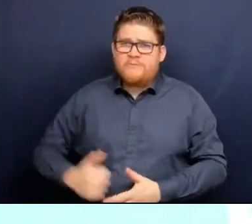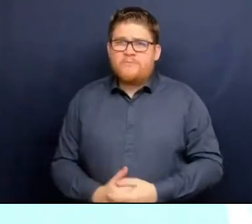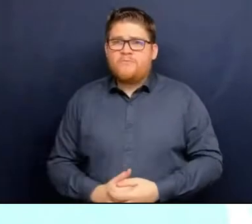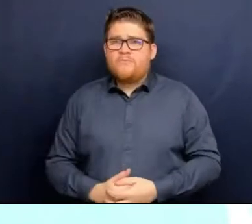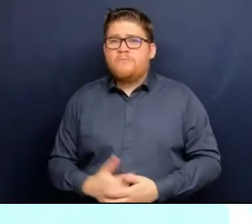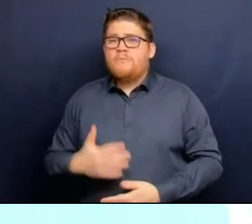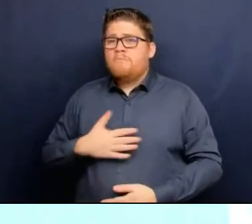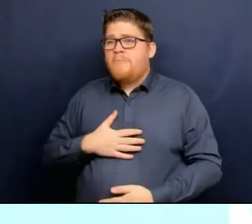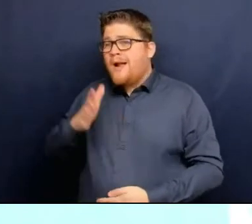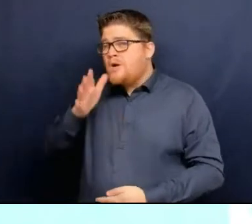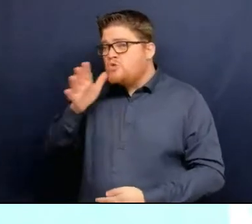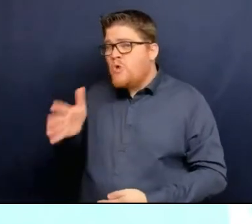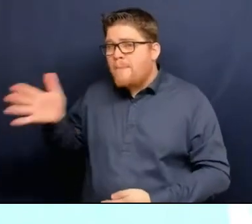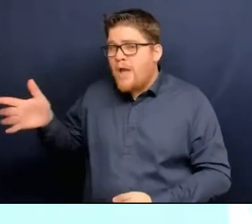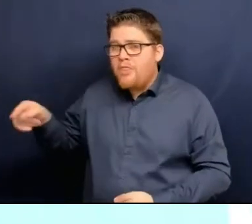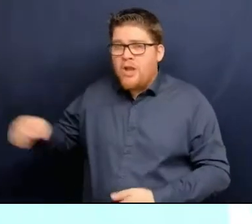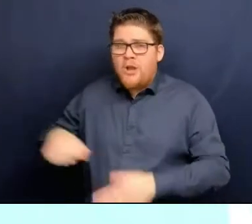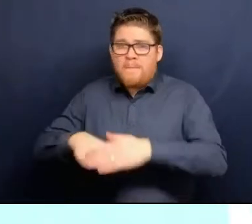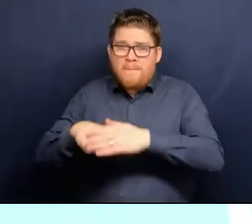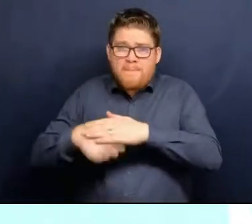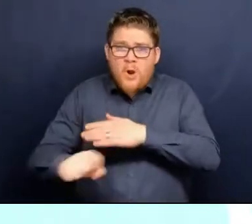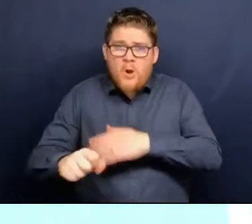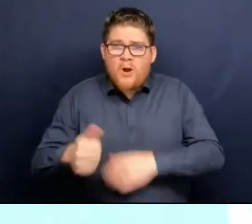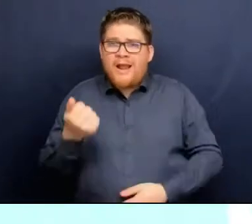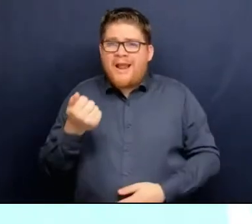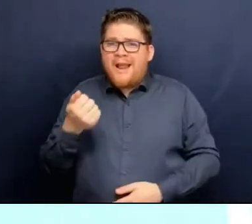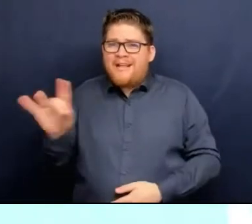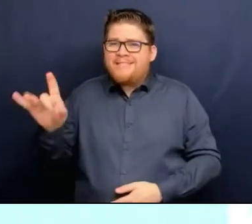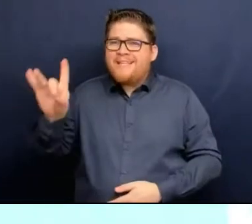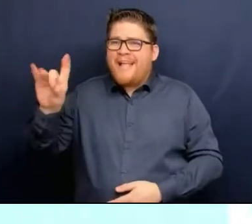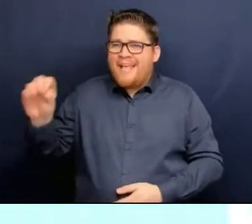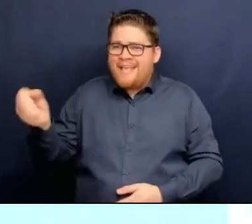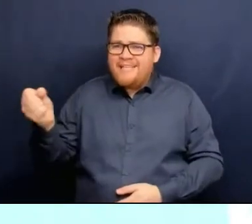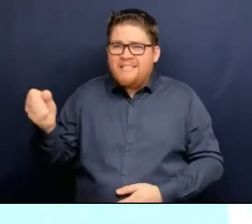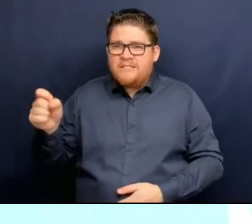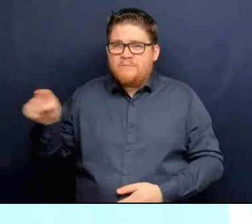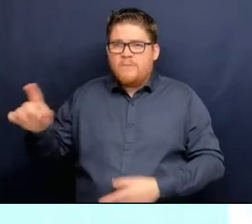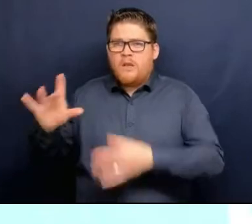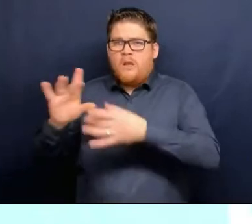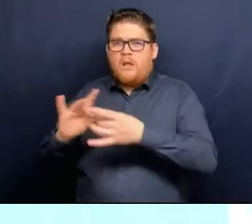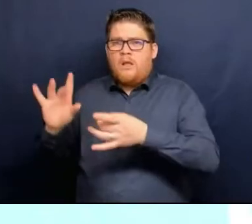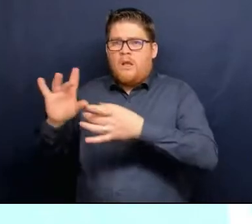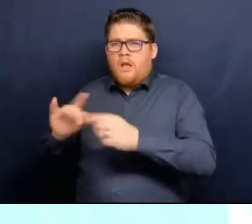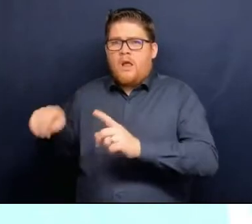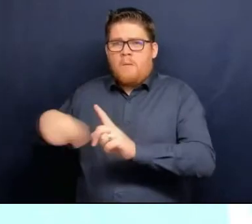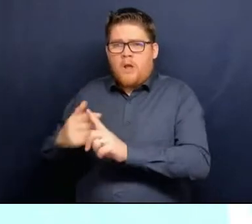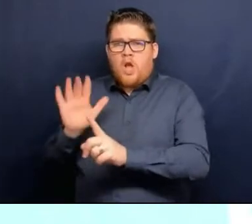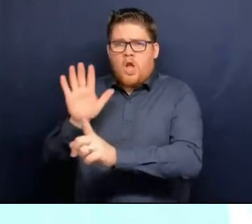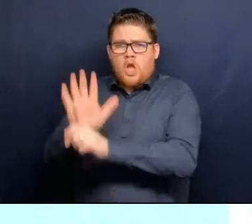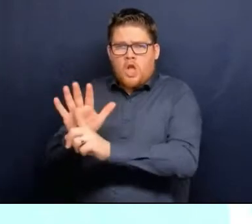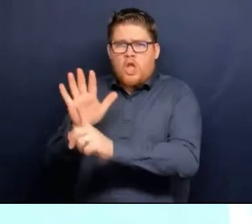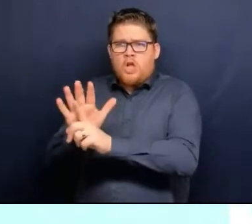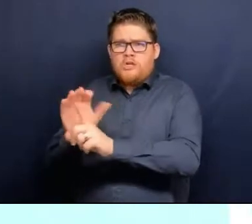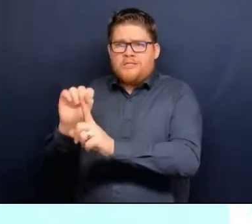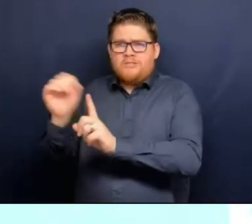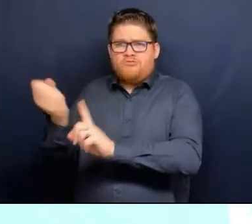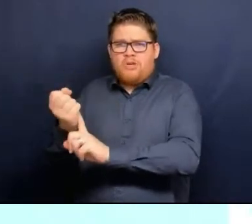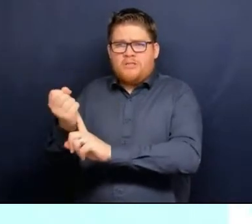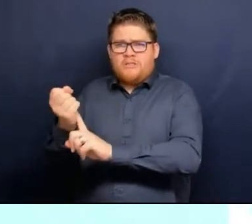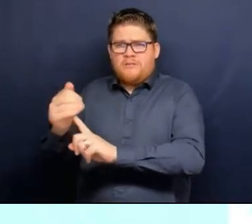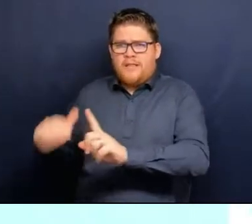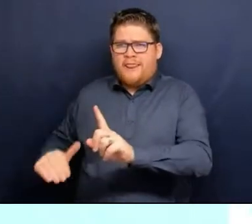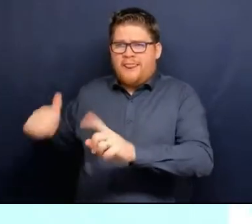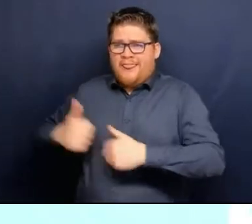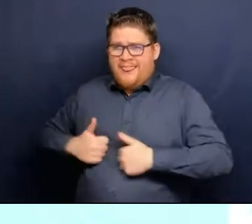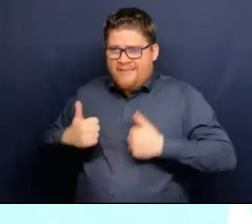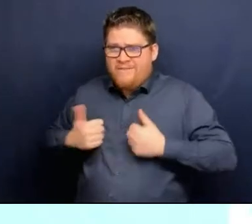me about our presence here. And as we go forward, yes, there's going to be pitfalls, but it's our job to work